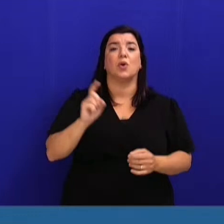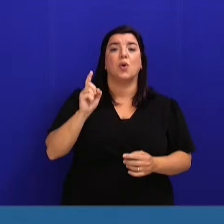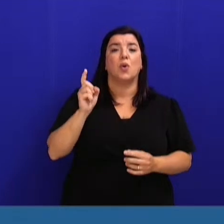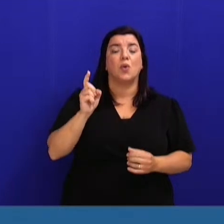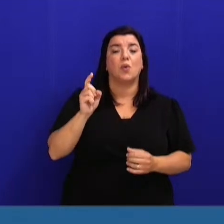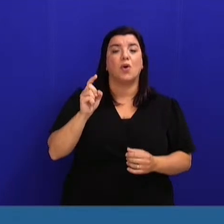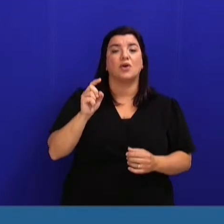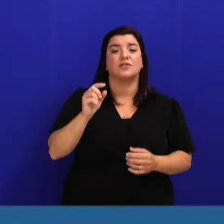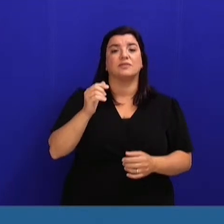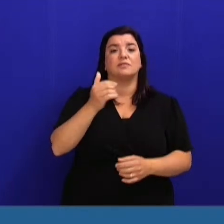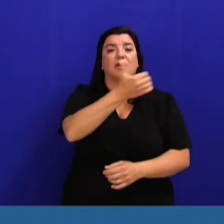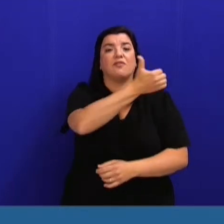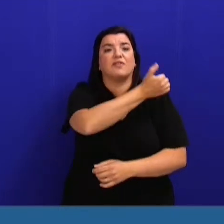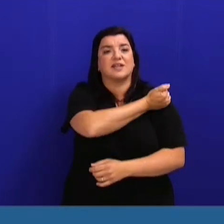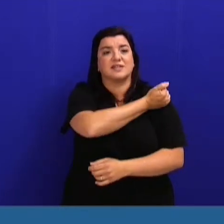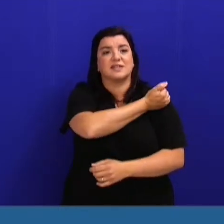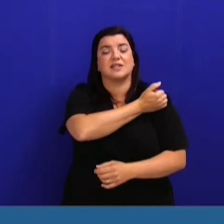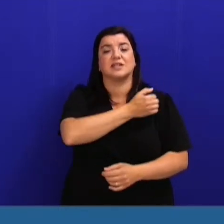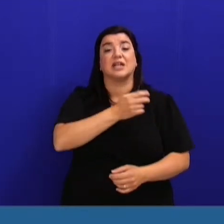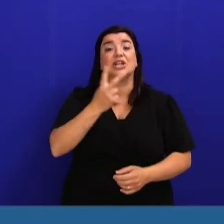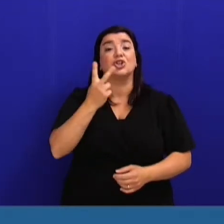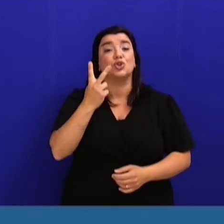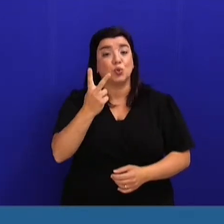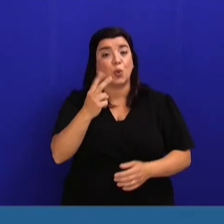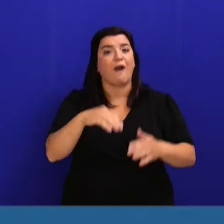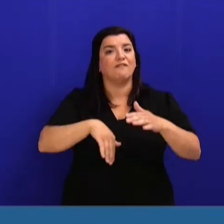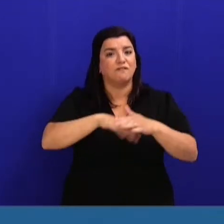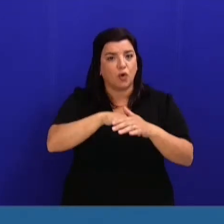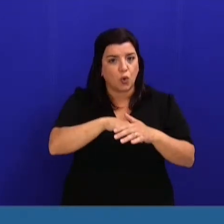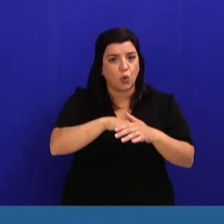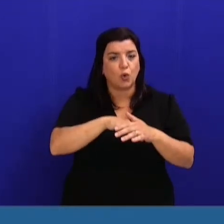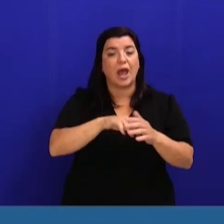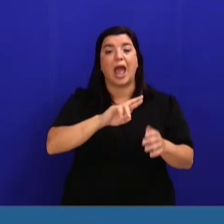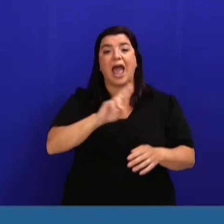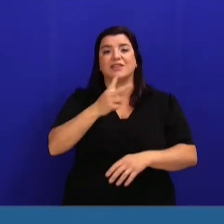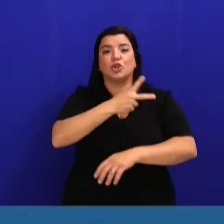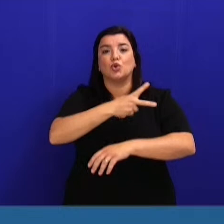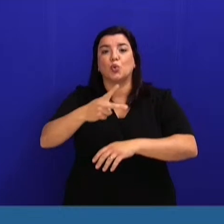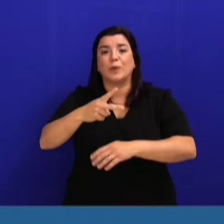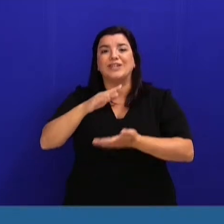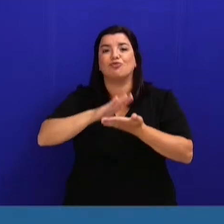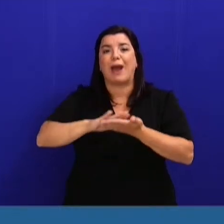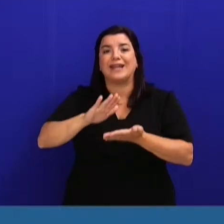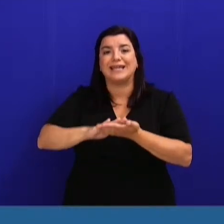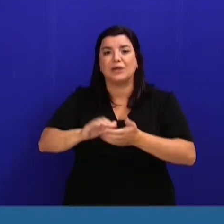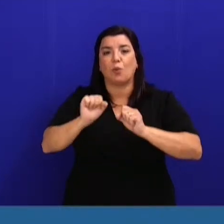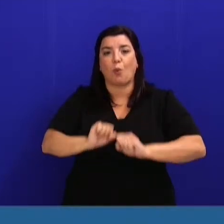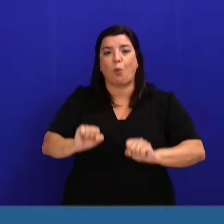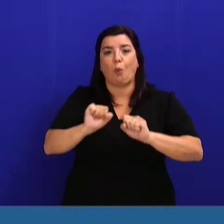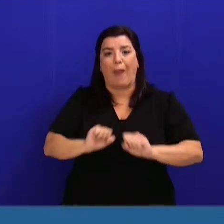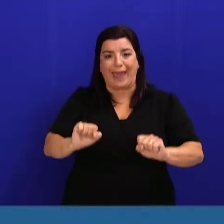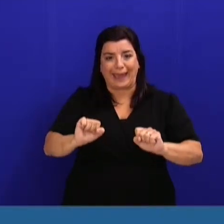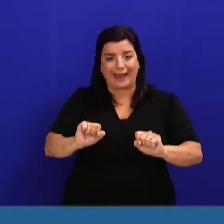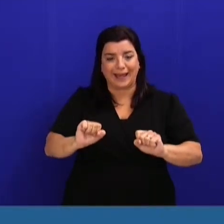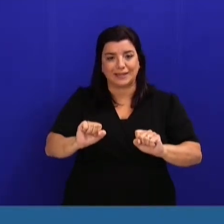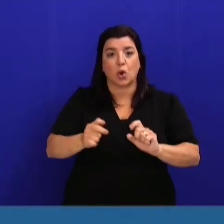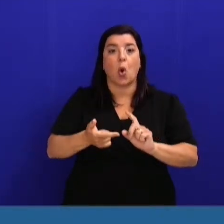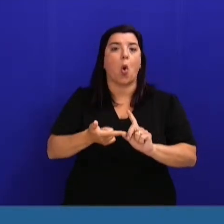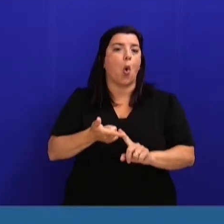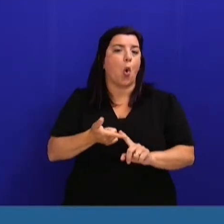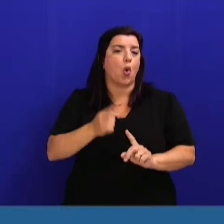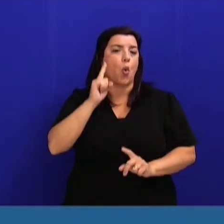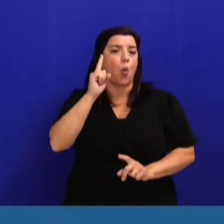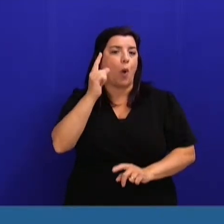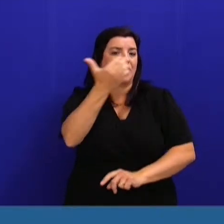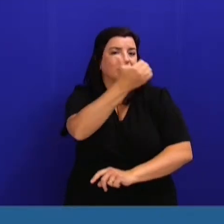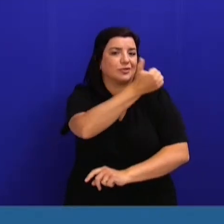if you have taken 2 doses of the vaccination and 14 days have passed from the last dose, or as if you have taken 1 dose of the